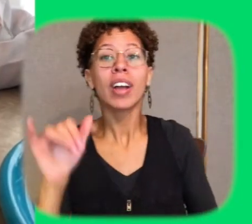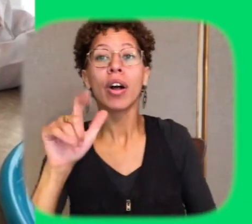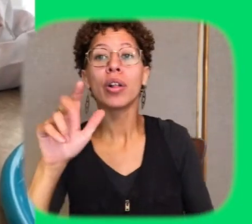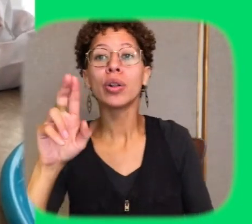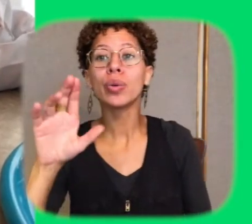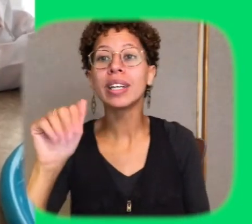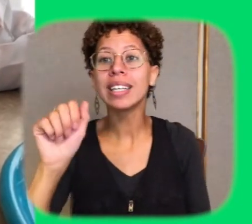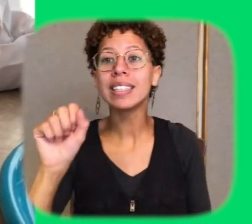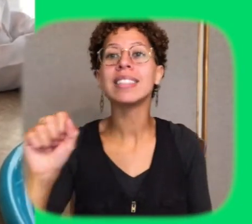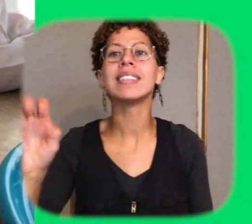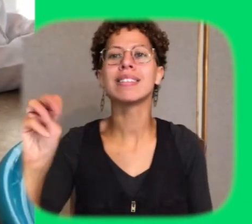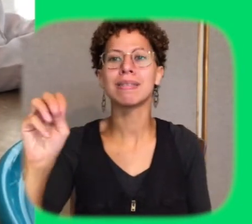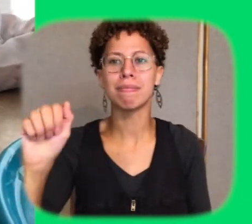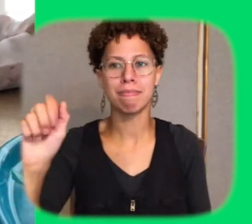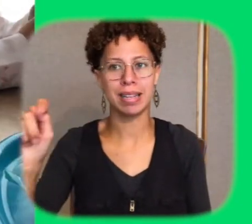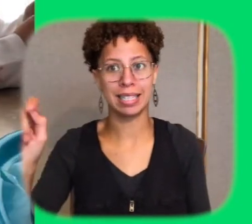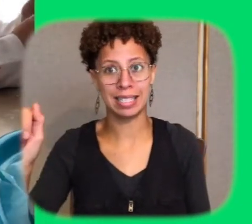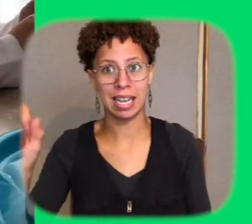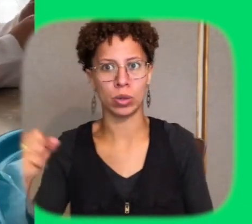first time.